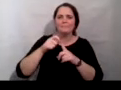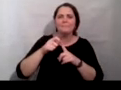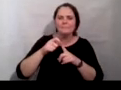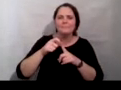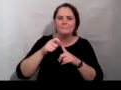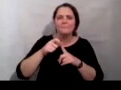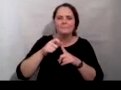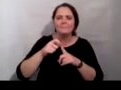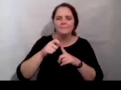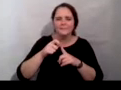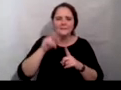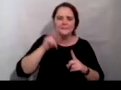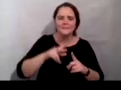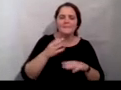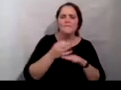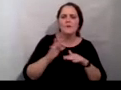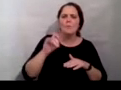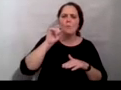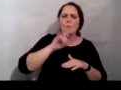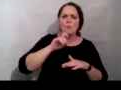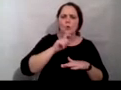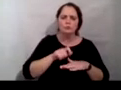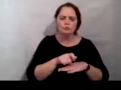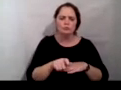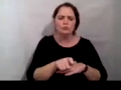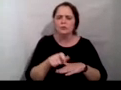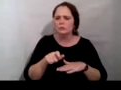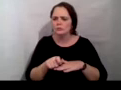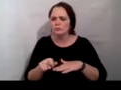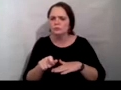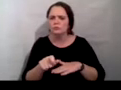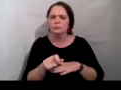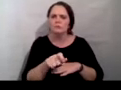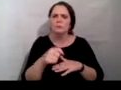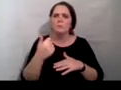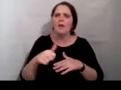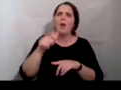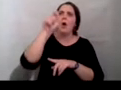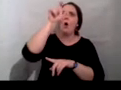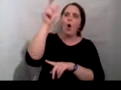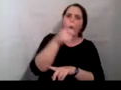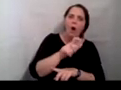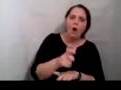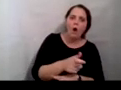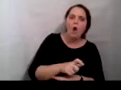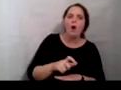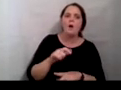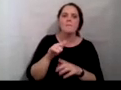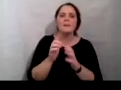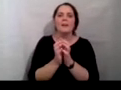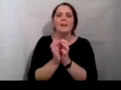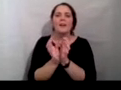geo mapping, you know, where the freshwater streams all feed down into the coastline, and where there's